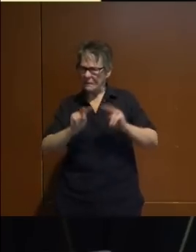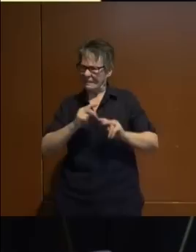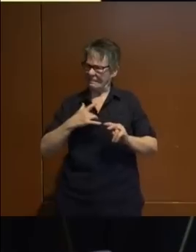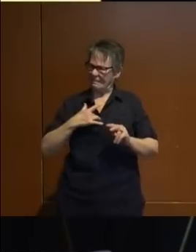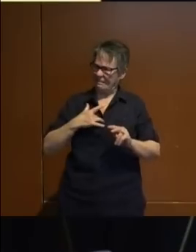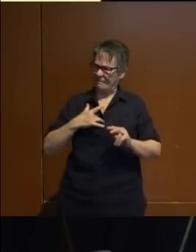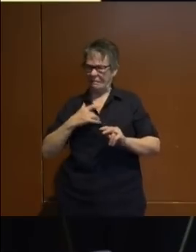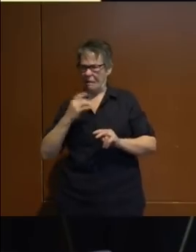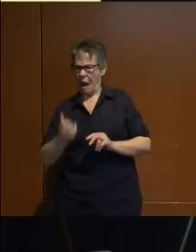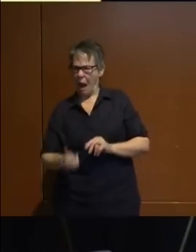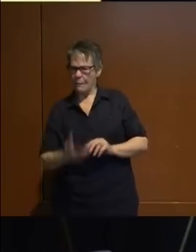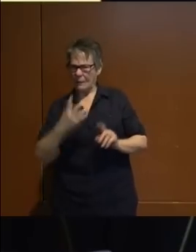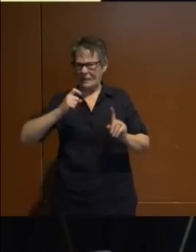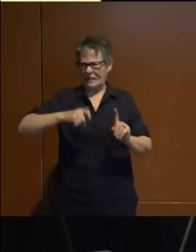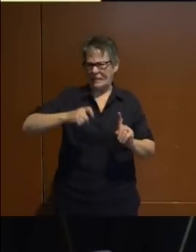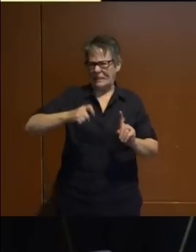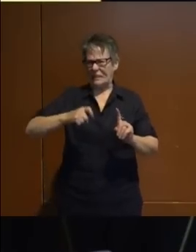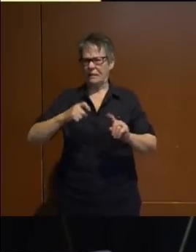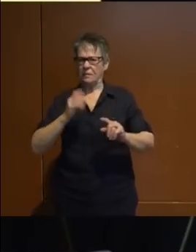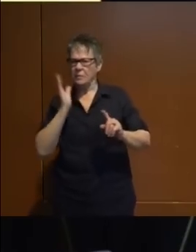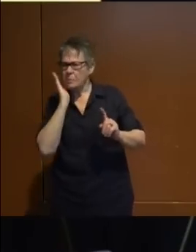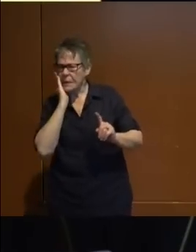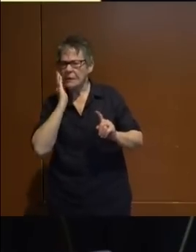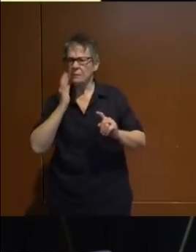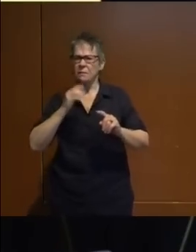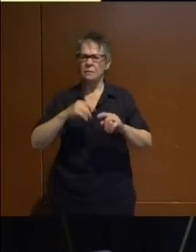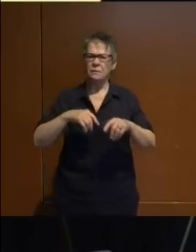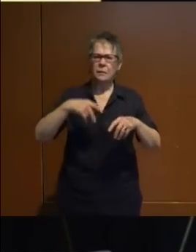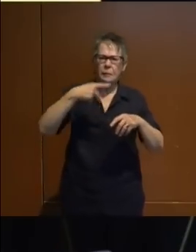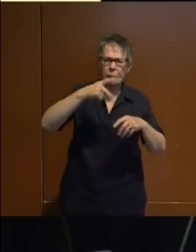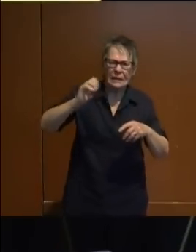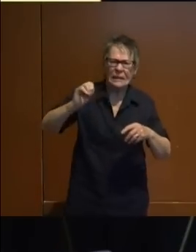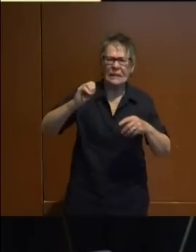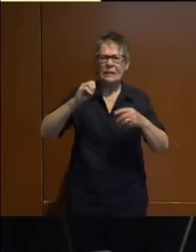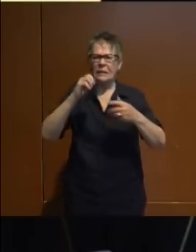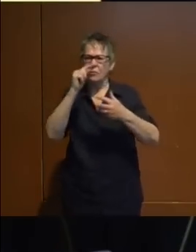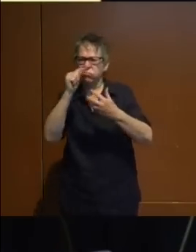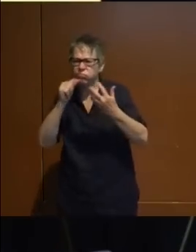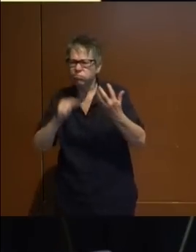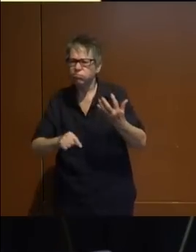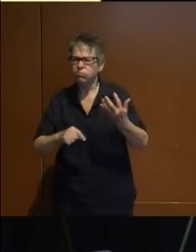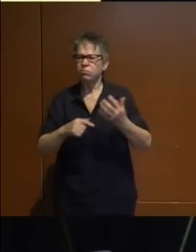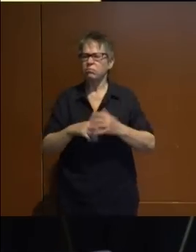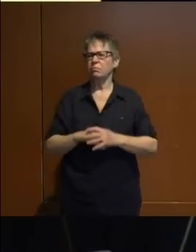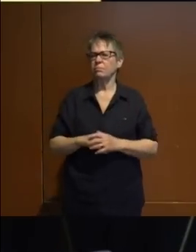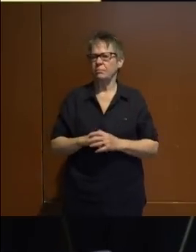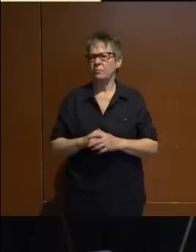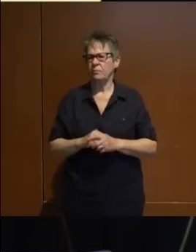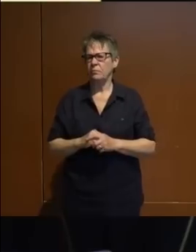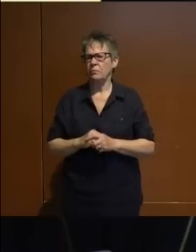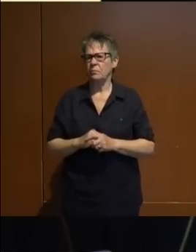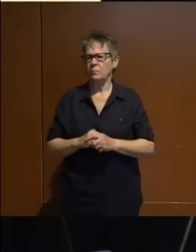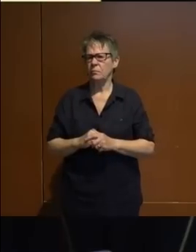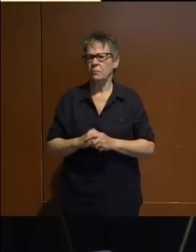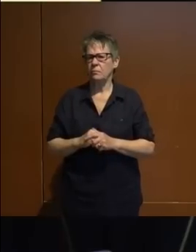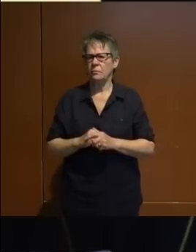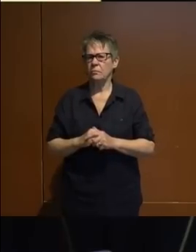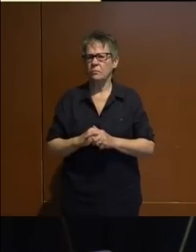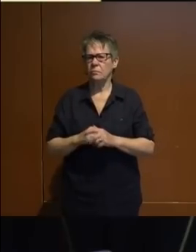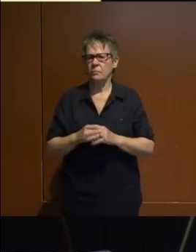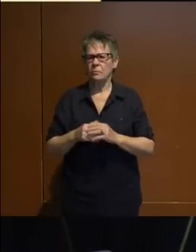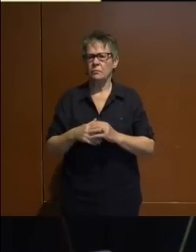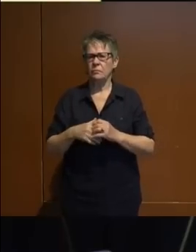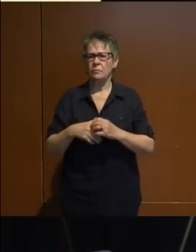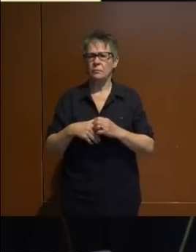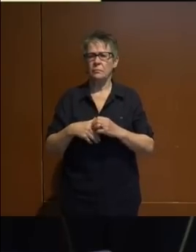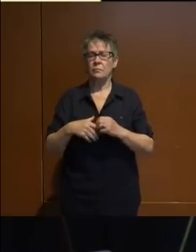go over the charts, right now, if we did nothing, we have 18,000 medical